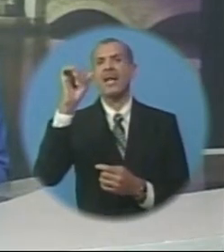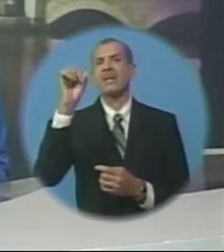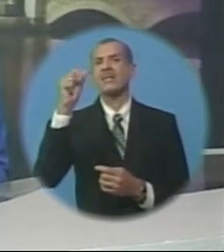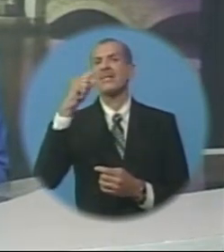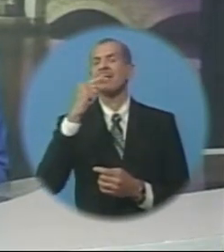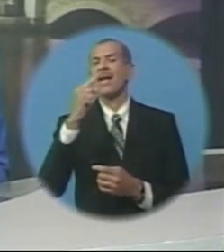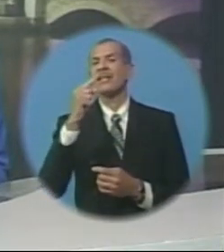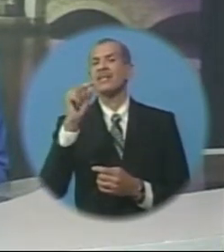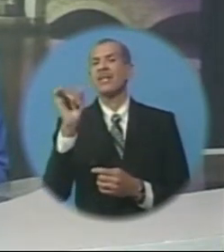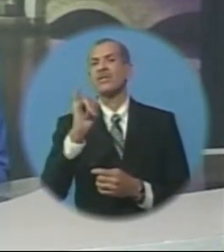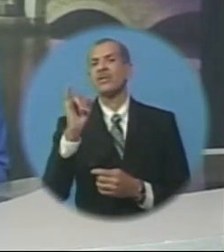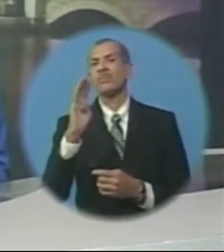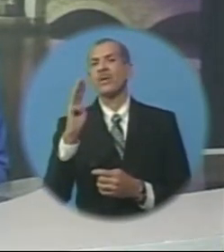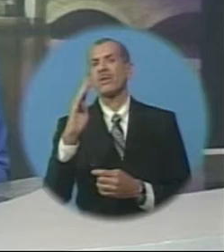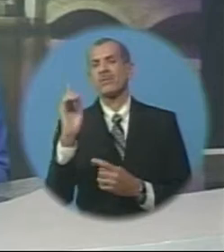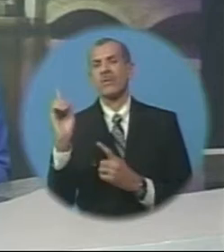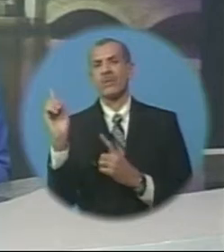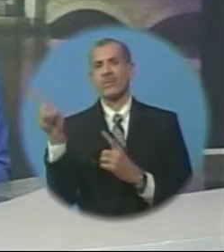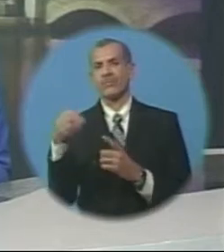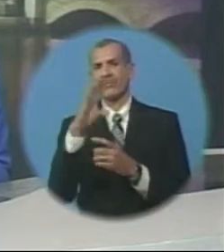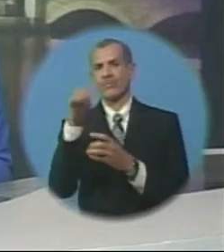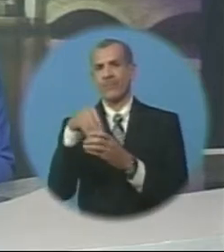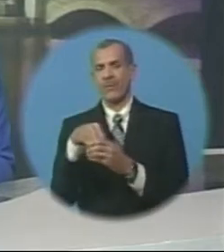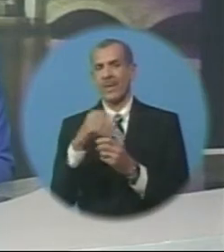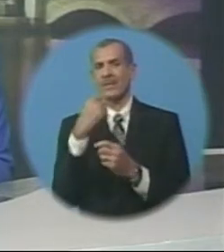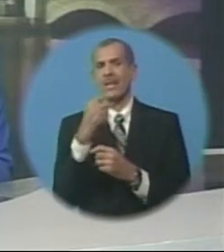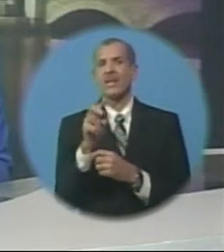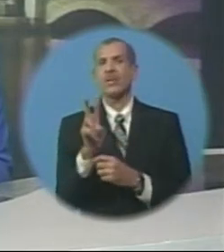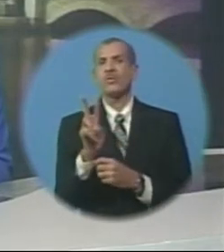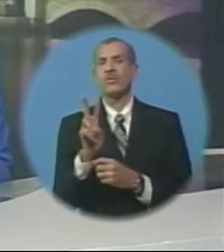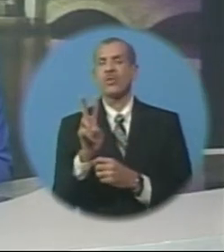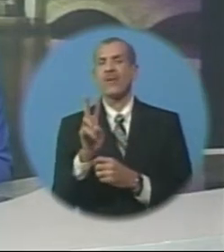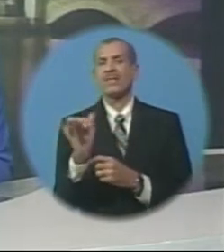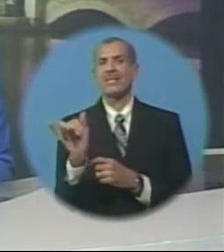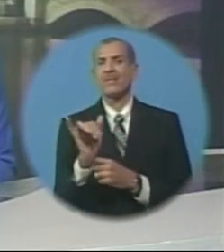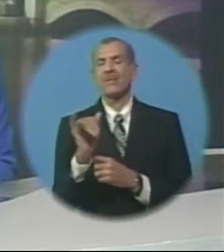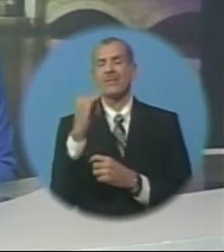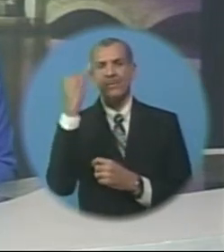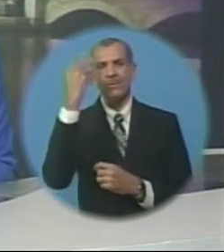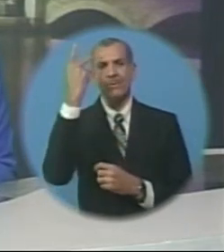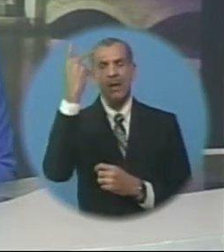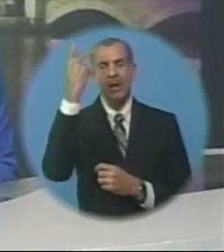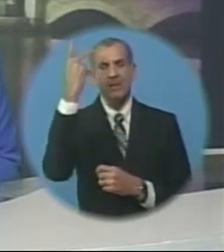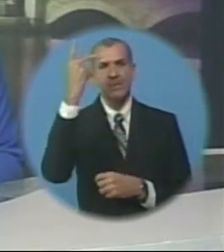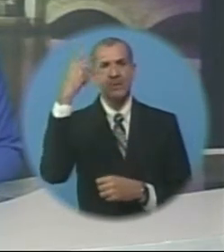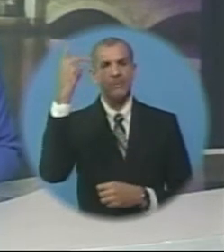the insurance brokers for coming on board, noting that the two have similar philosophies.